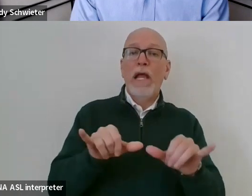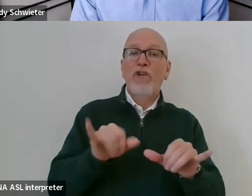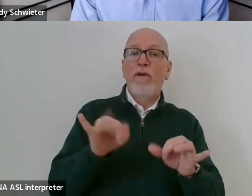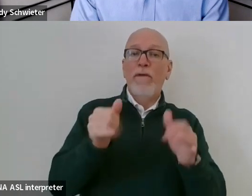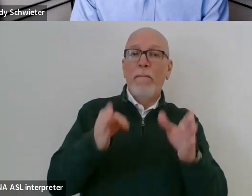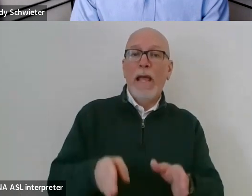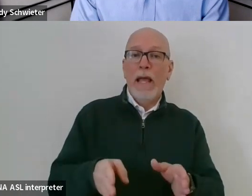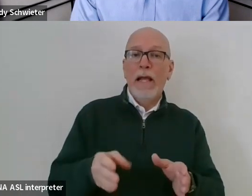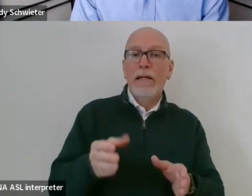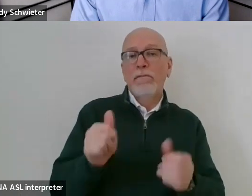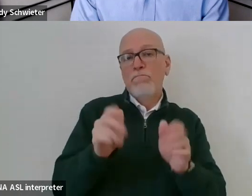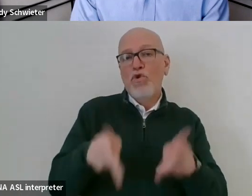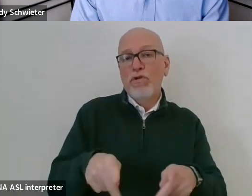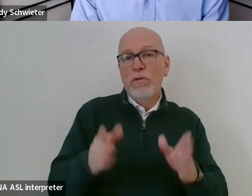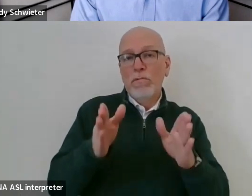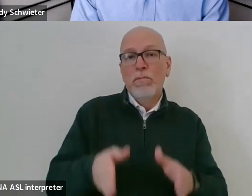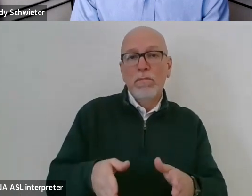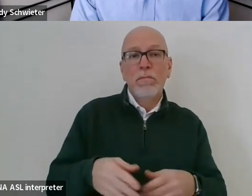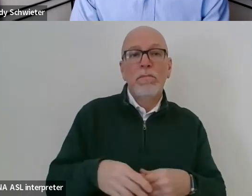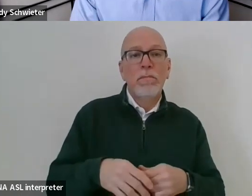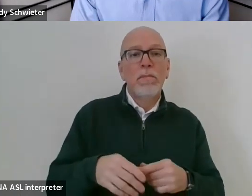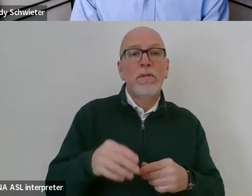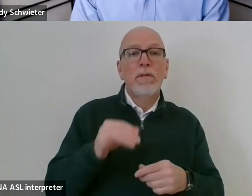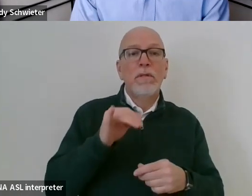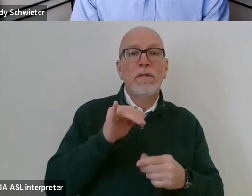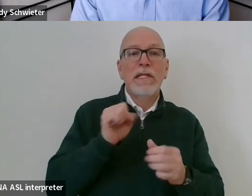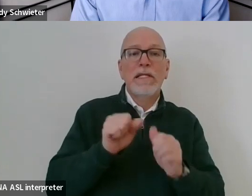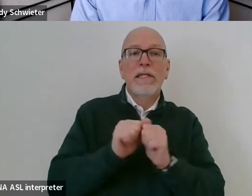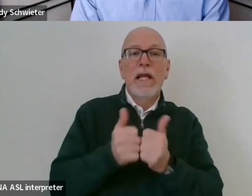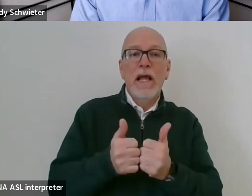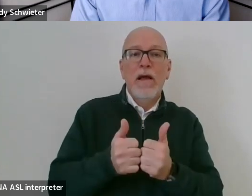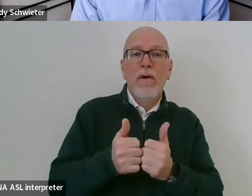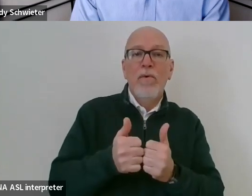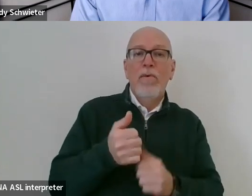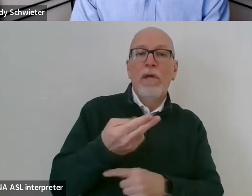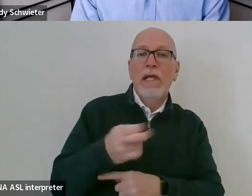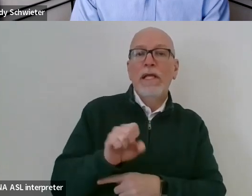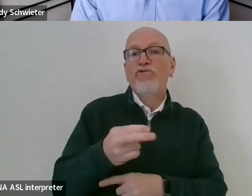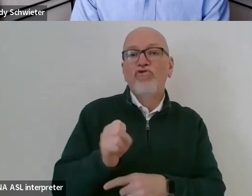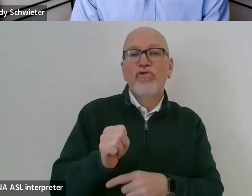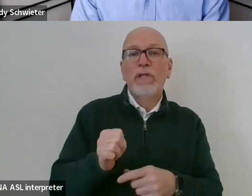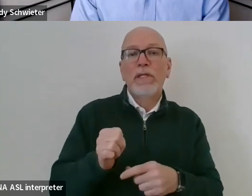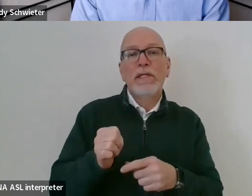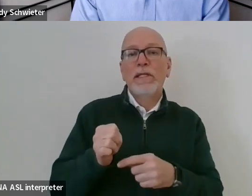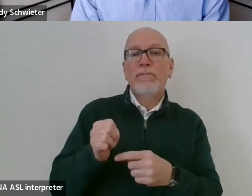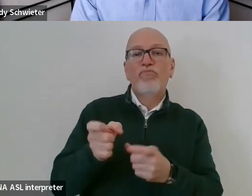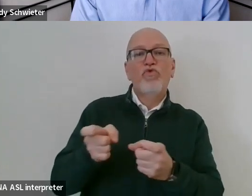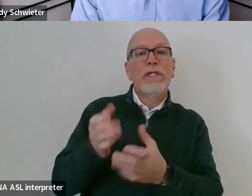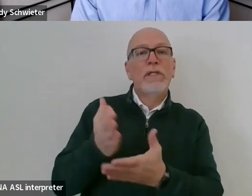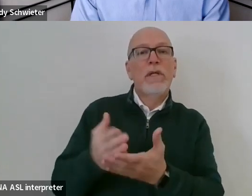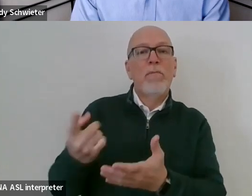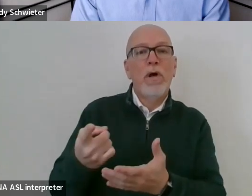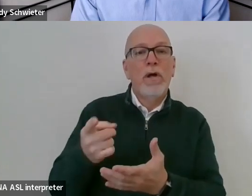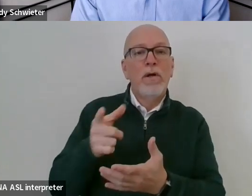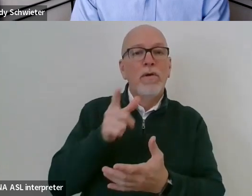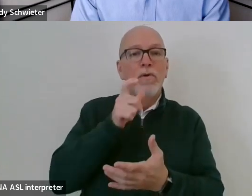I would say a person these days, right, is how she treats someone who can do